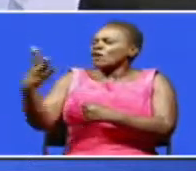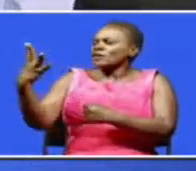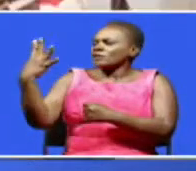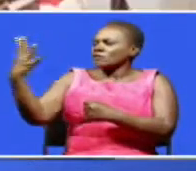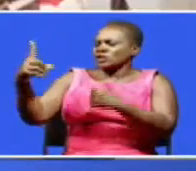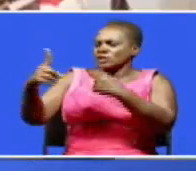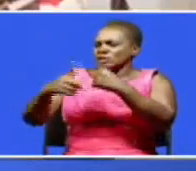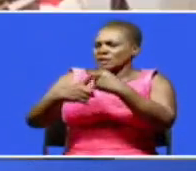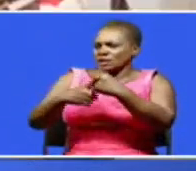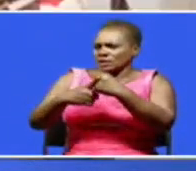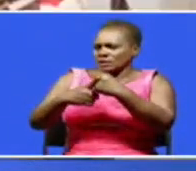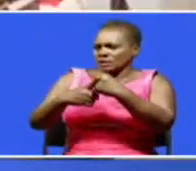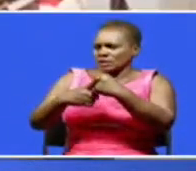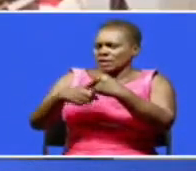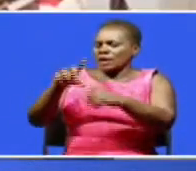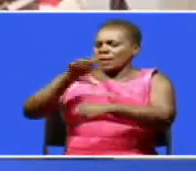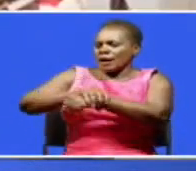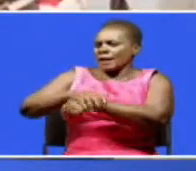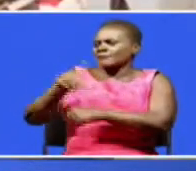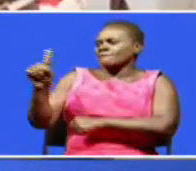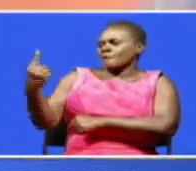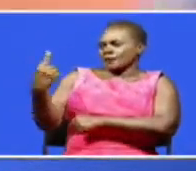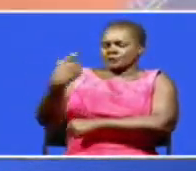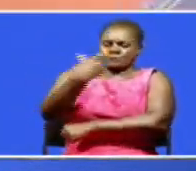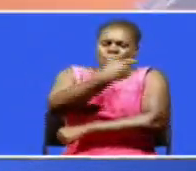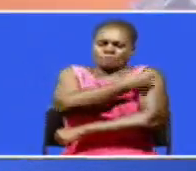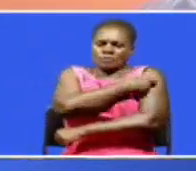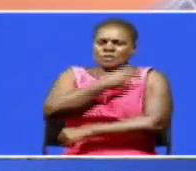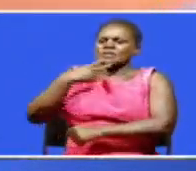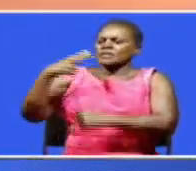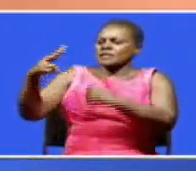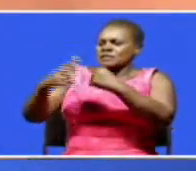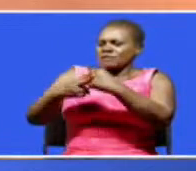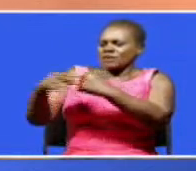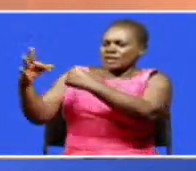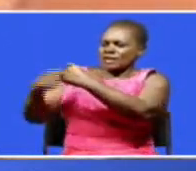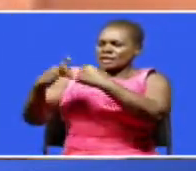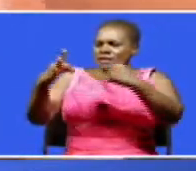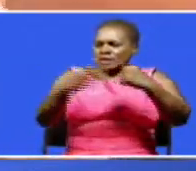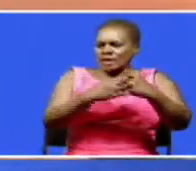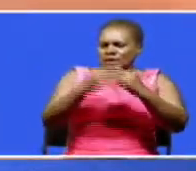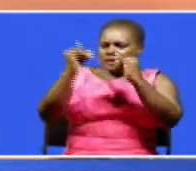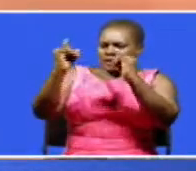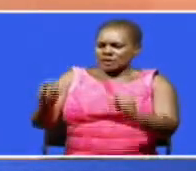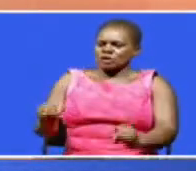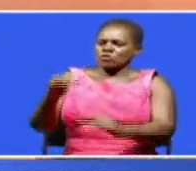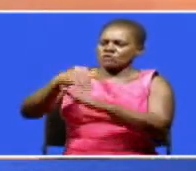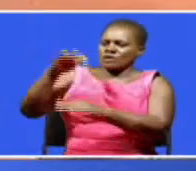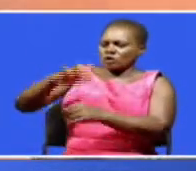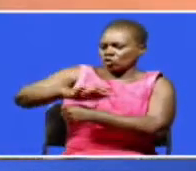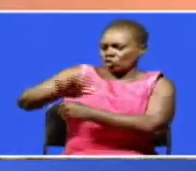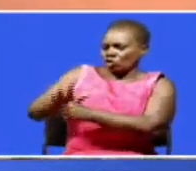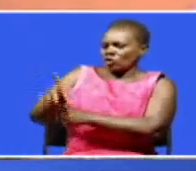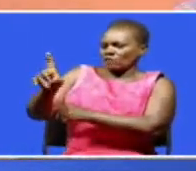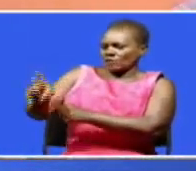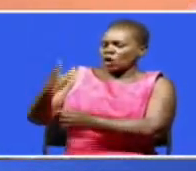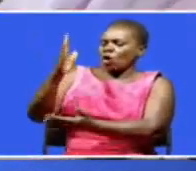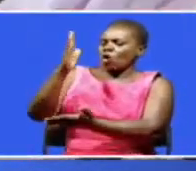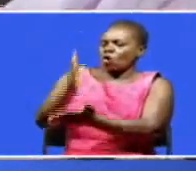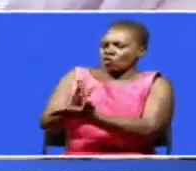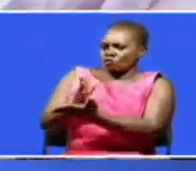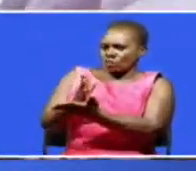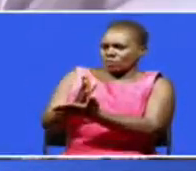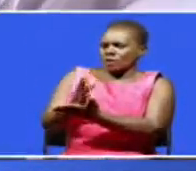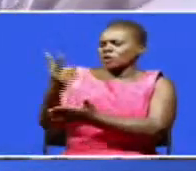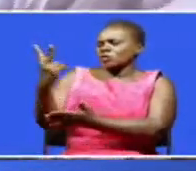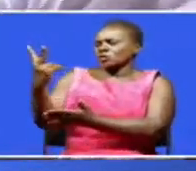1,925,446 of these having received their first dose. 788 new COVID-19 infections have also been confirmed